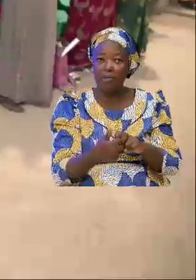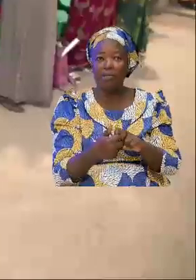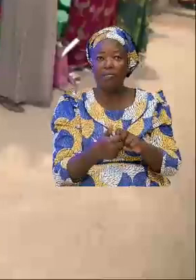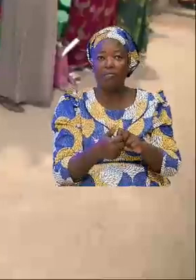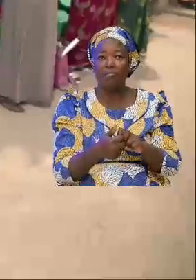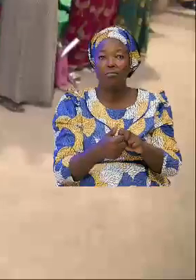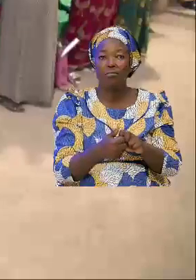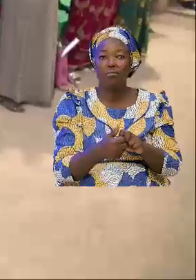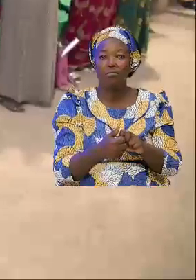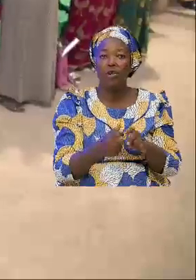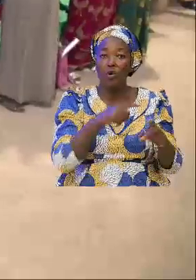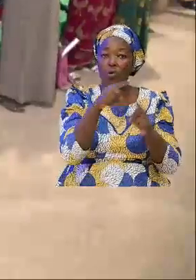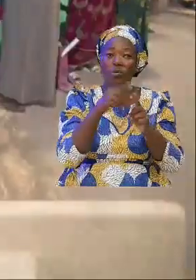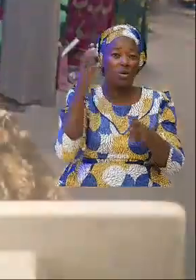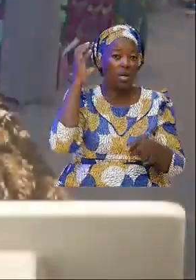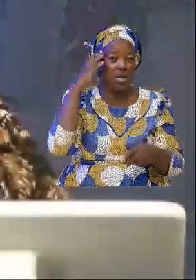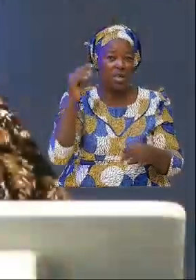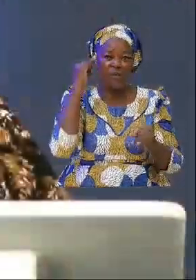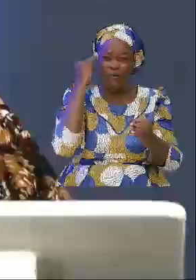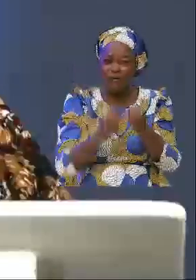Lay your hand where you have the challenge.